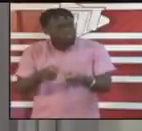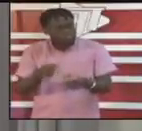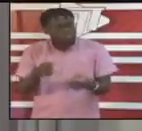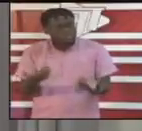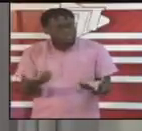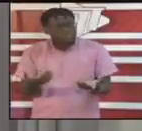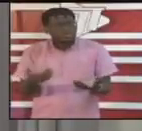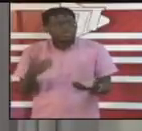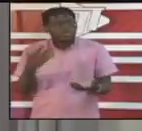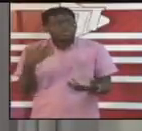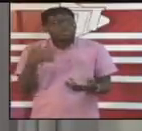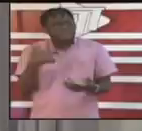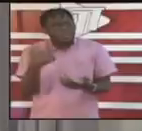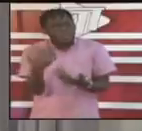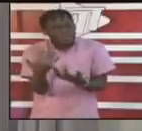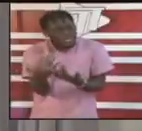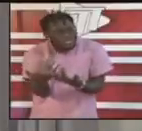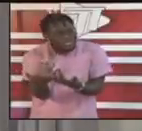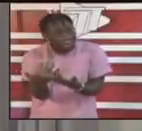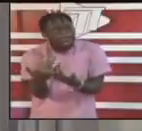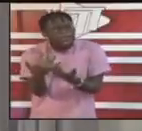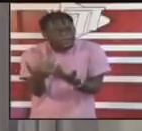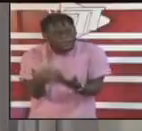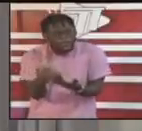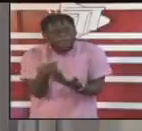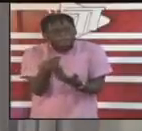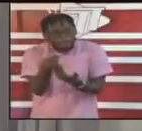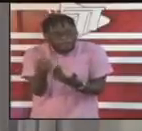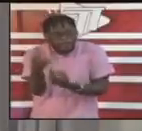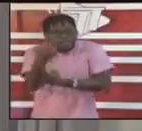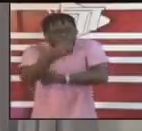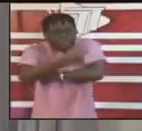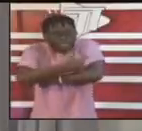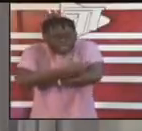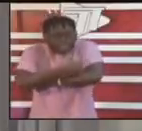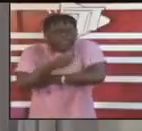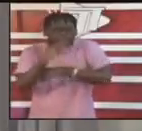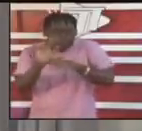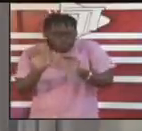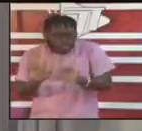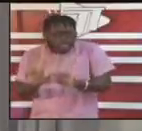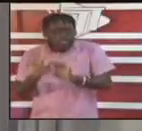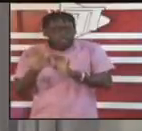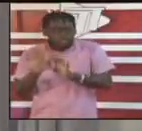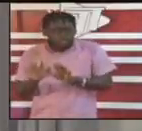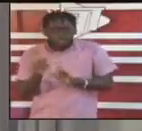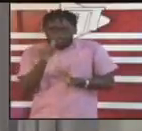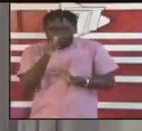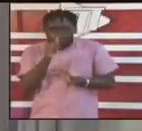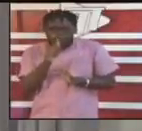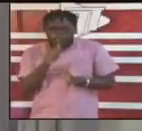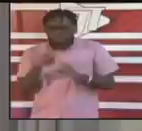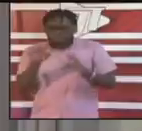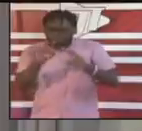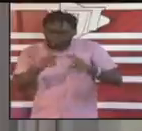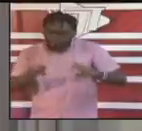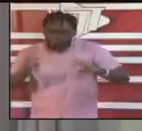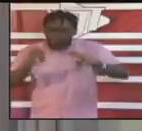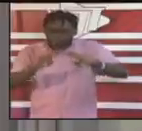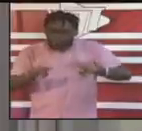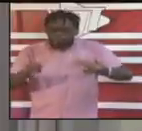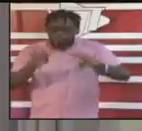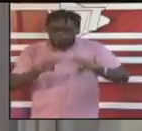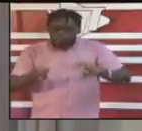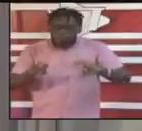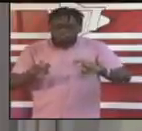and the CMO will speak to that. We understand their frustration. This virus came and met